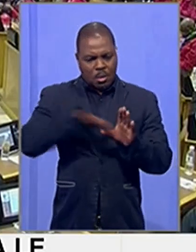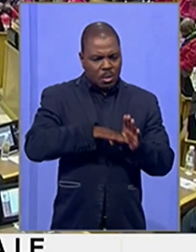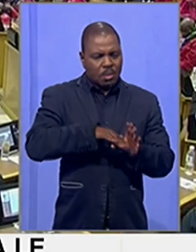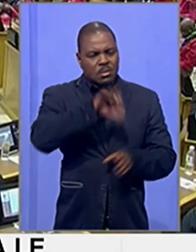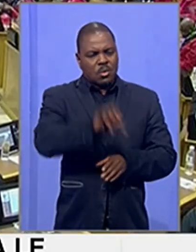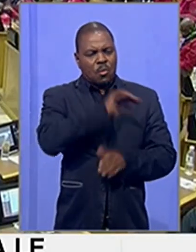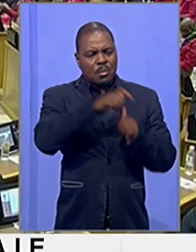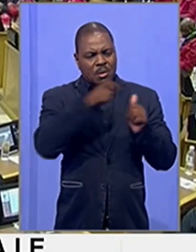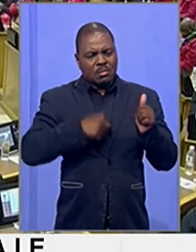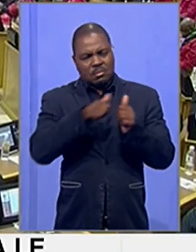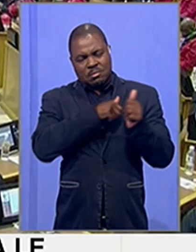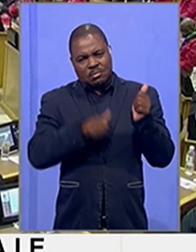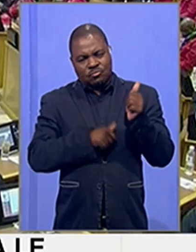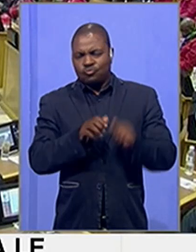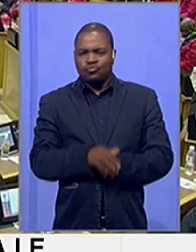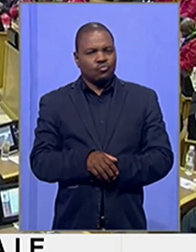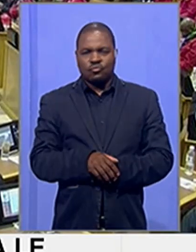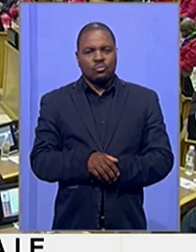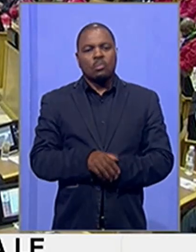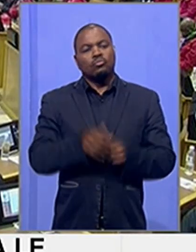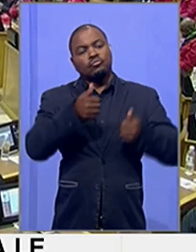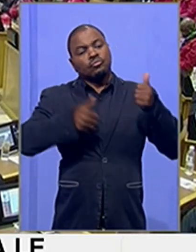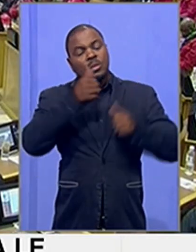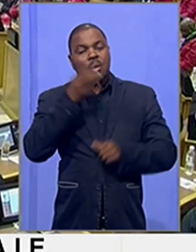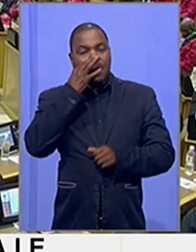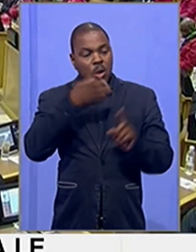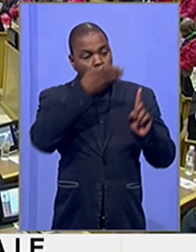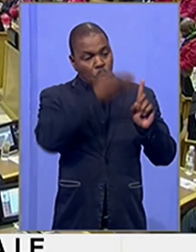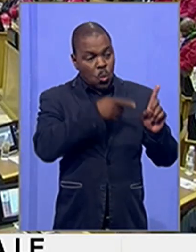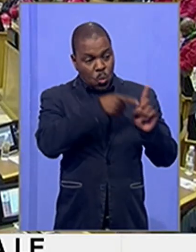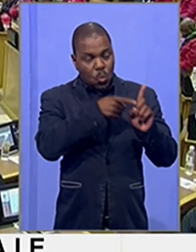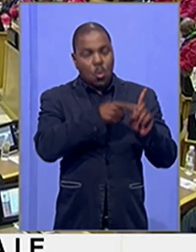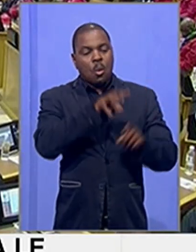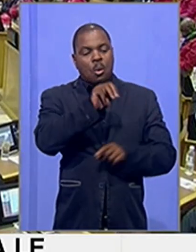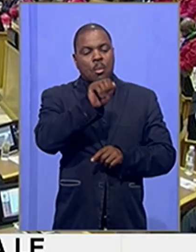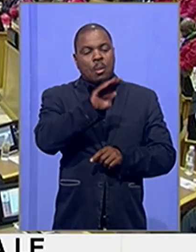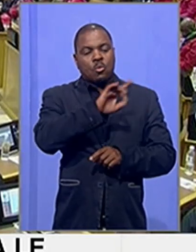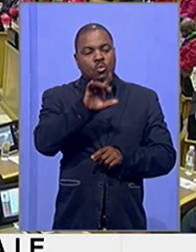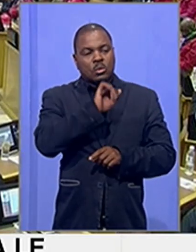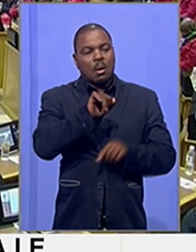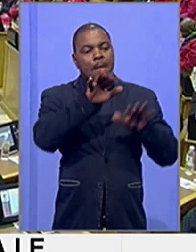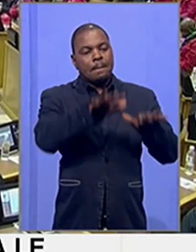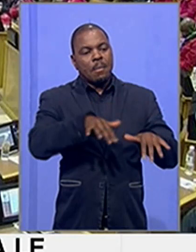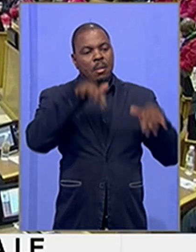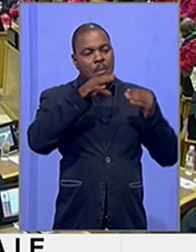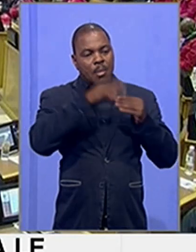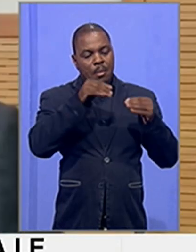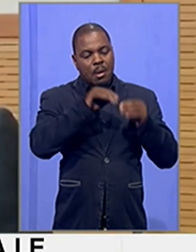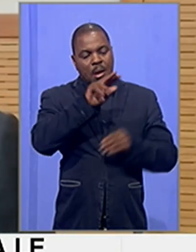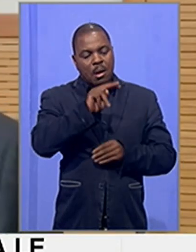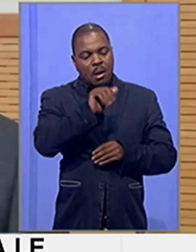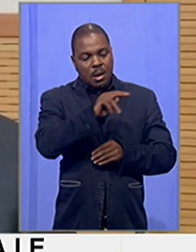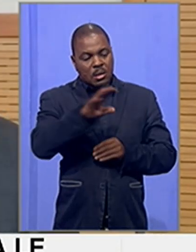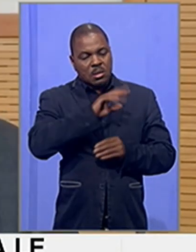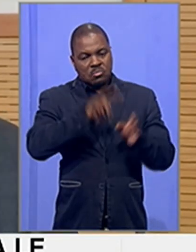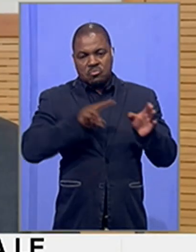Bahlankedi phetiši ba palamente ba tiišitše gore Mabuza ga se a itokolla bjalo ka leloko la palamente la ANC. I've